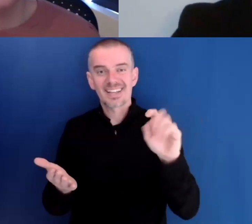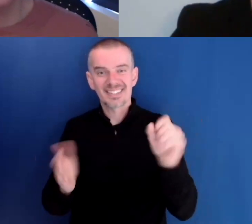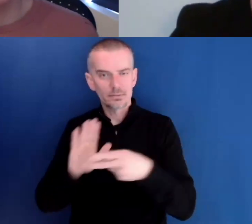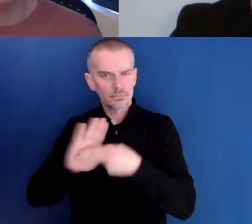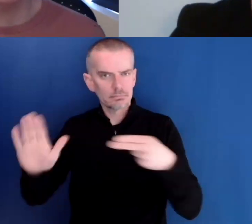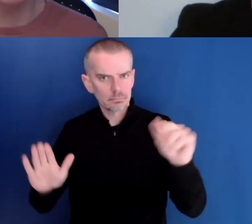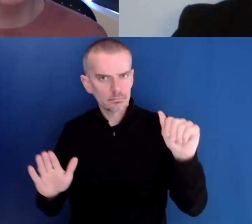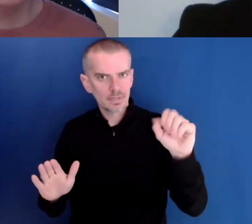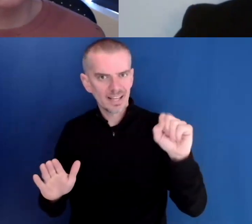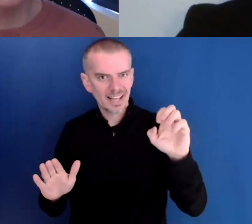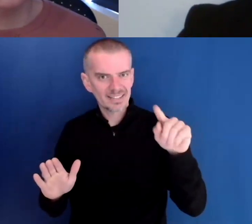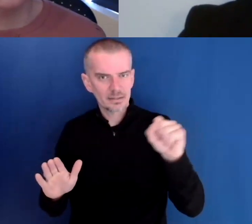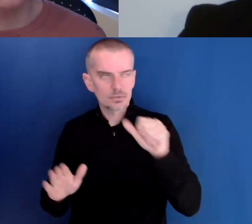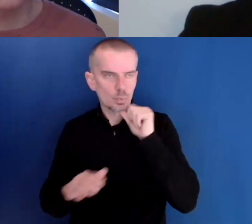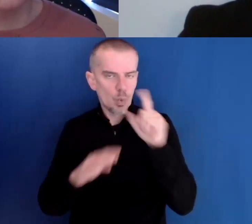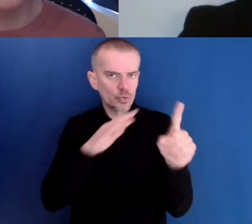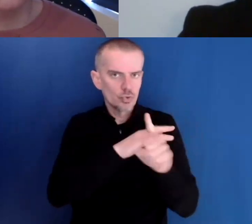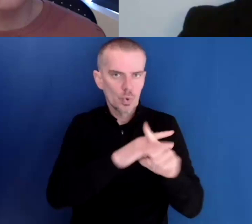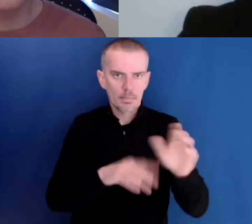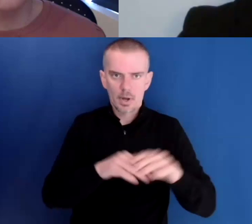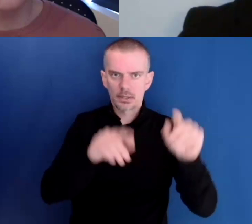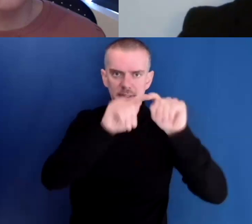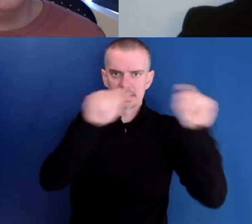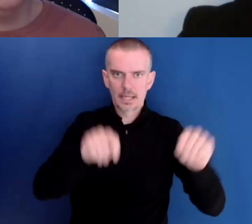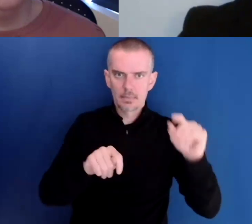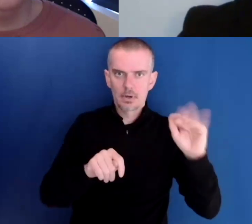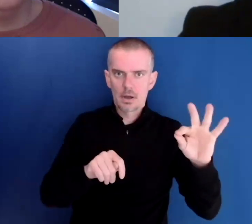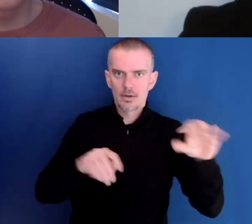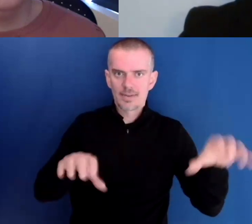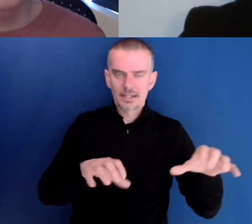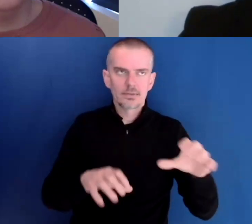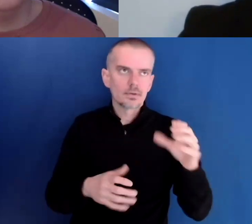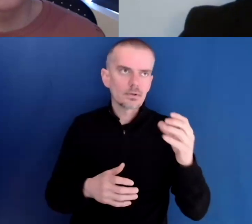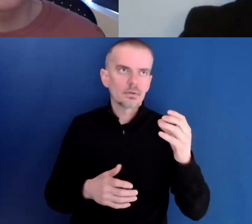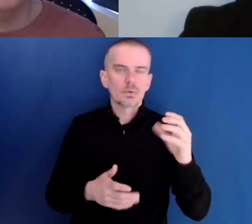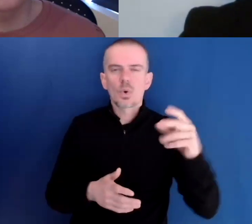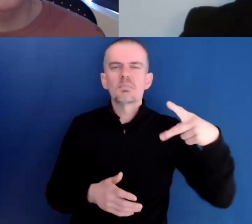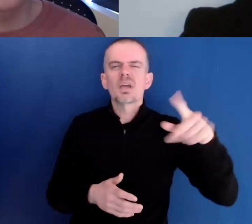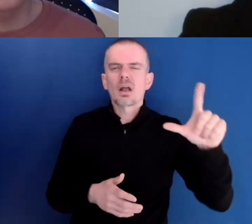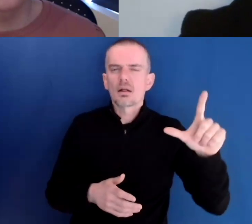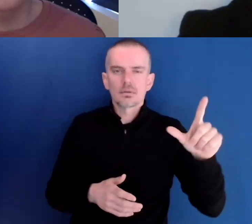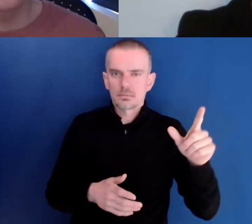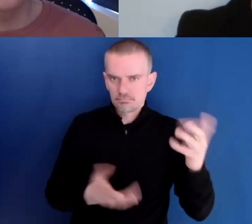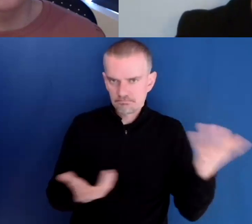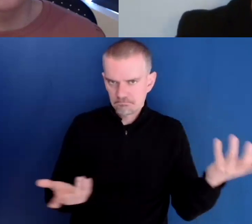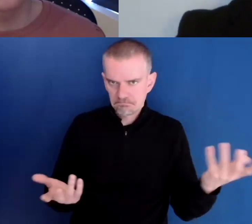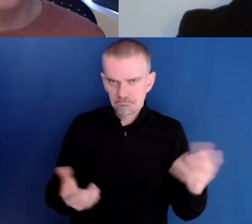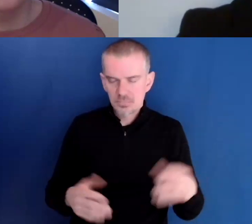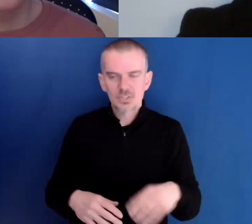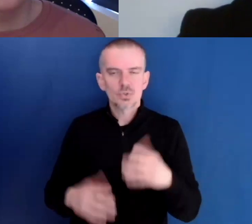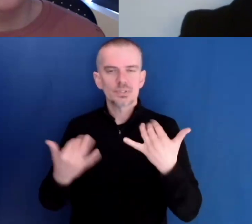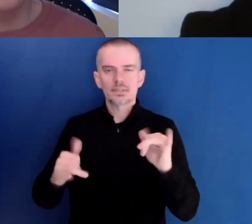still won't show up on a statement of activity or a P&L for the period. And so you still might need to do